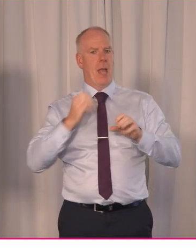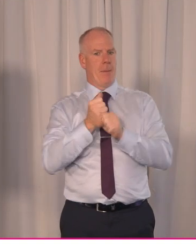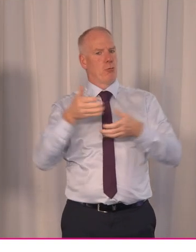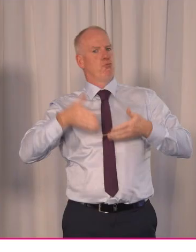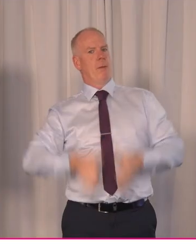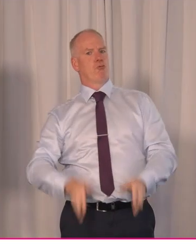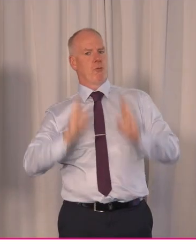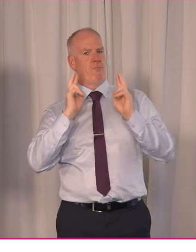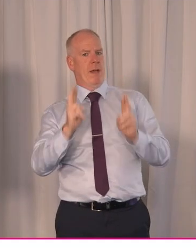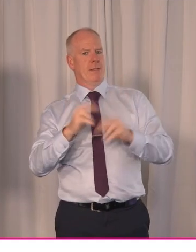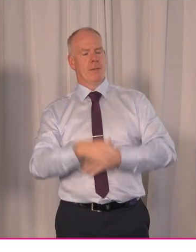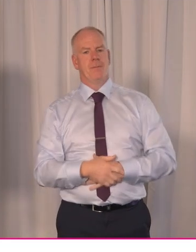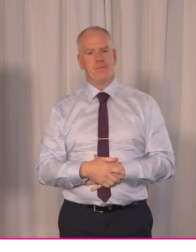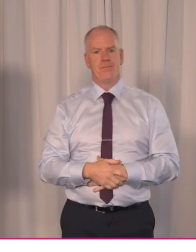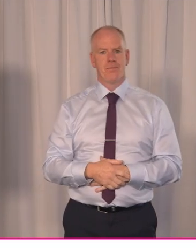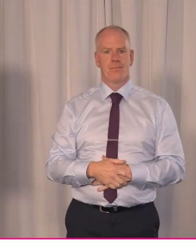reproductive rights and